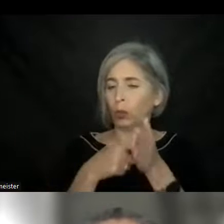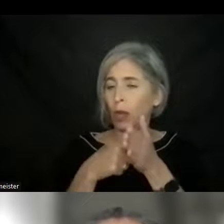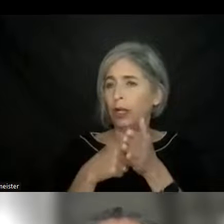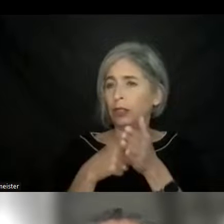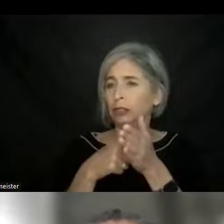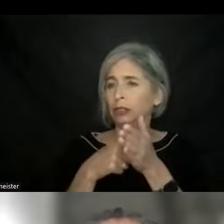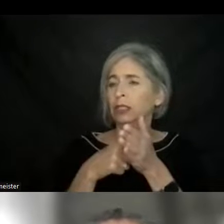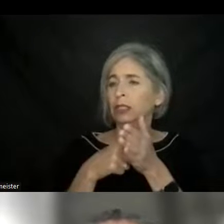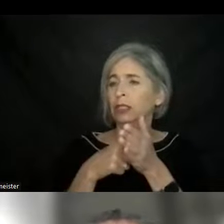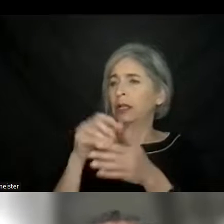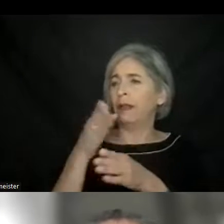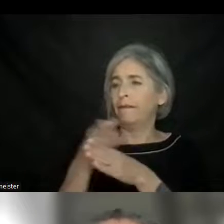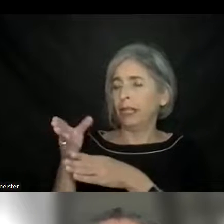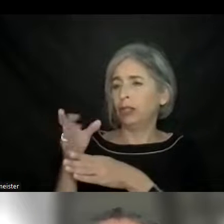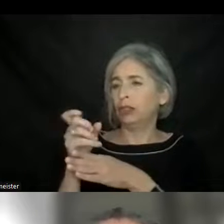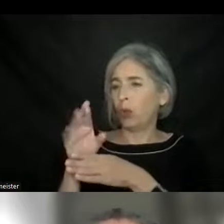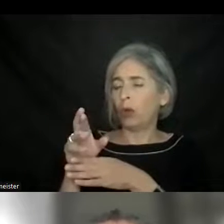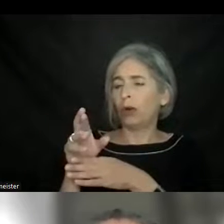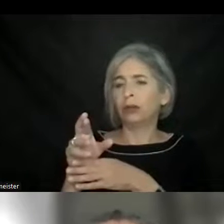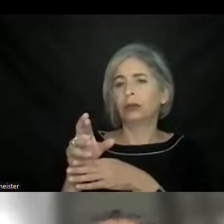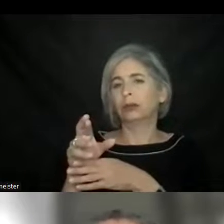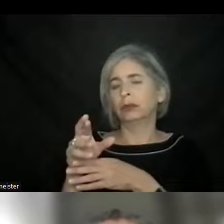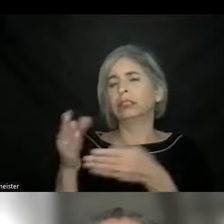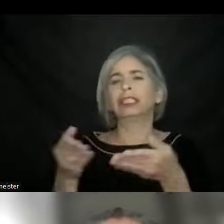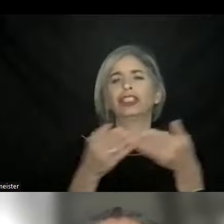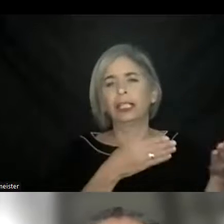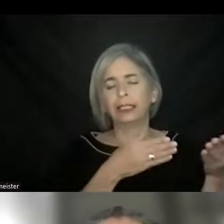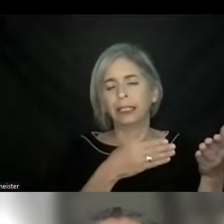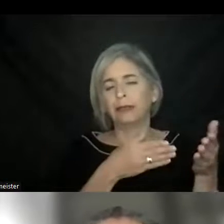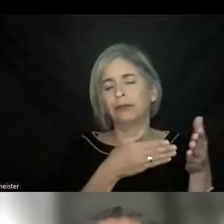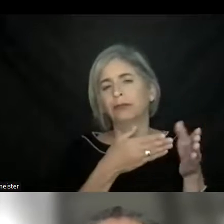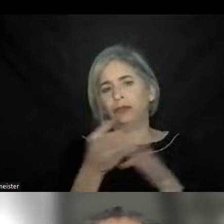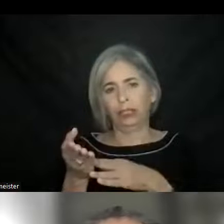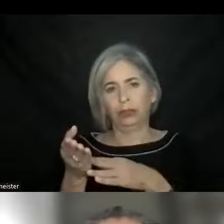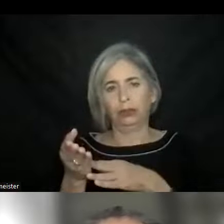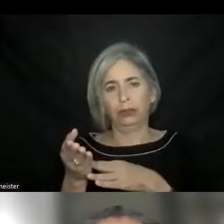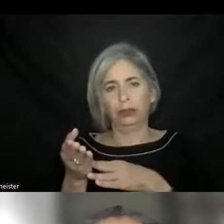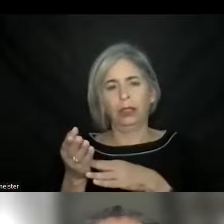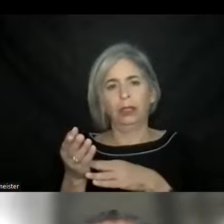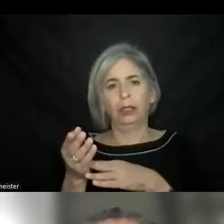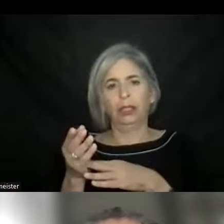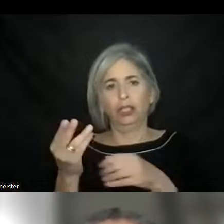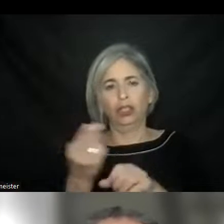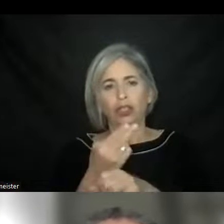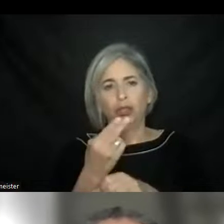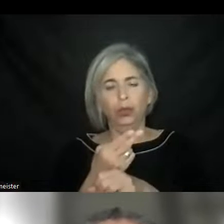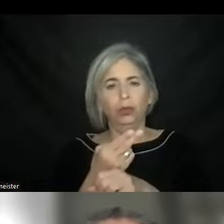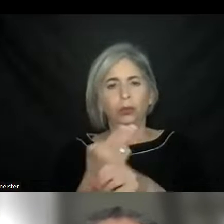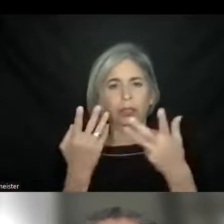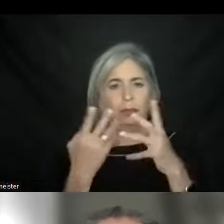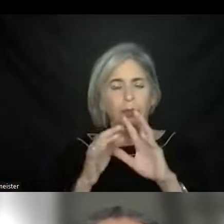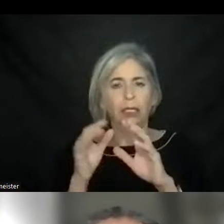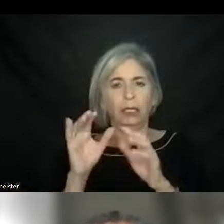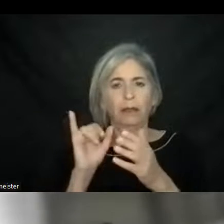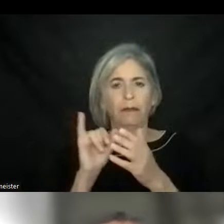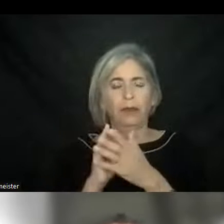For example, the evaluation methods used included a description of evaluation methods used to complete the VPAT for the